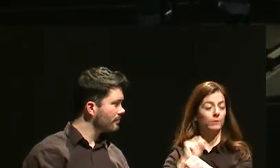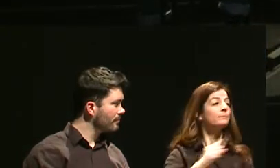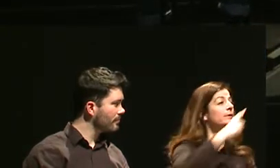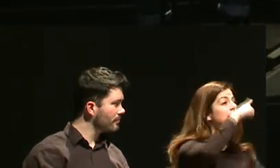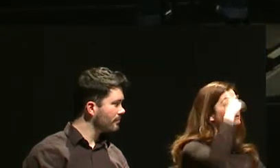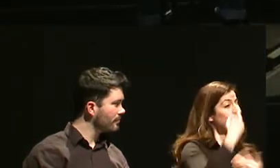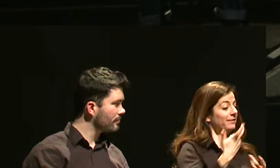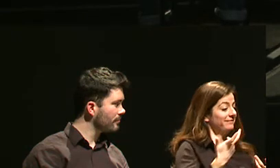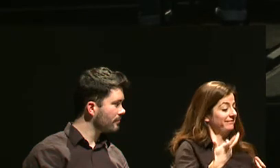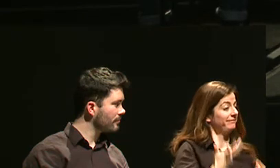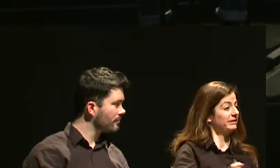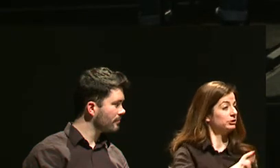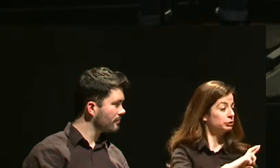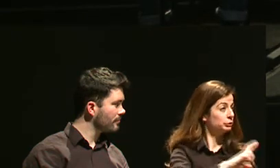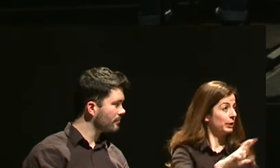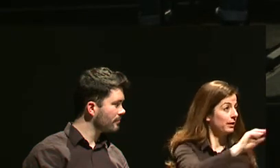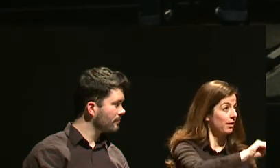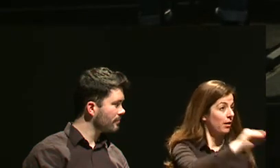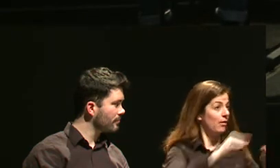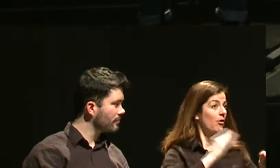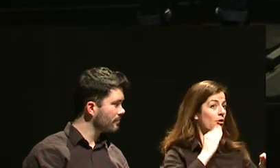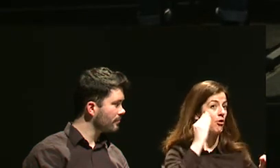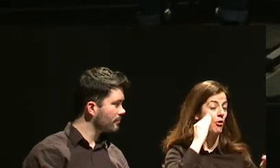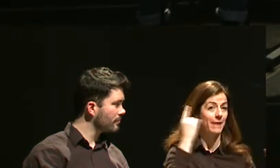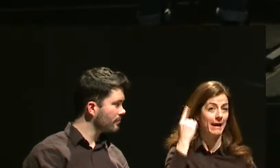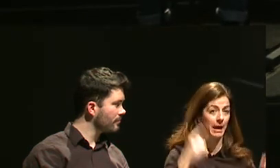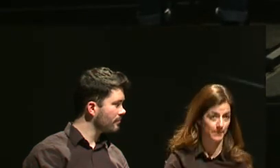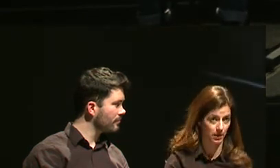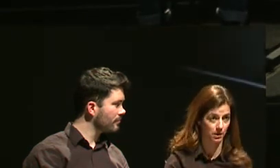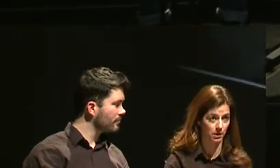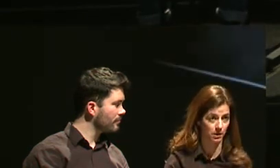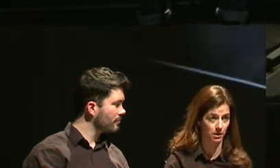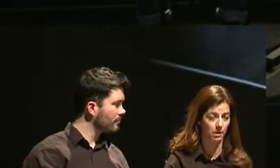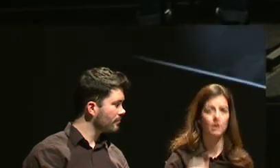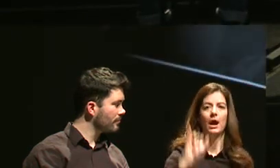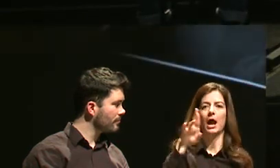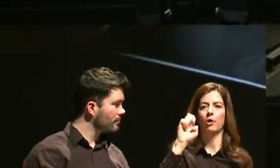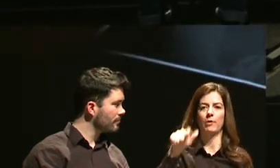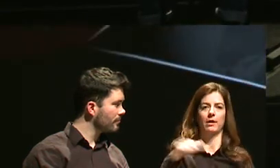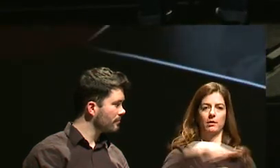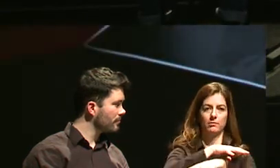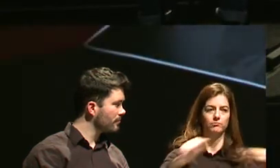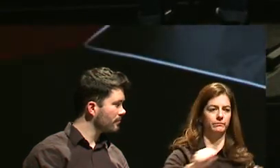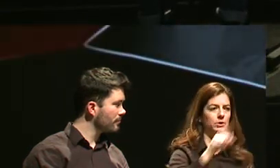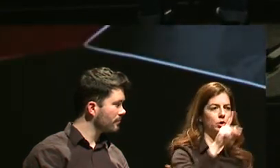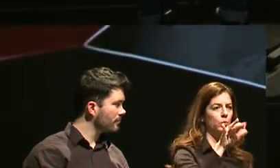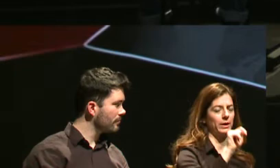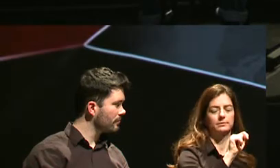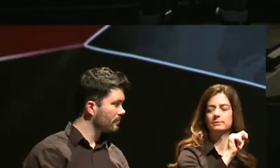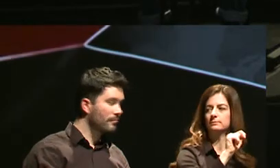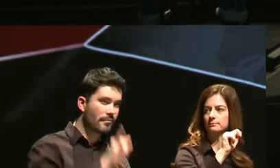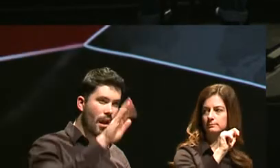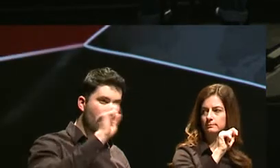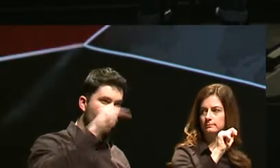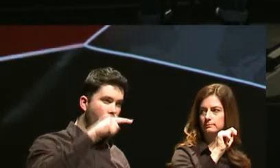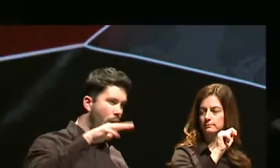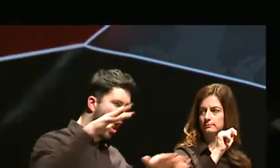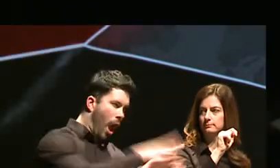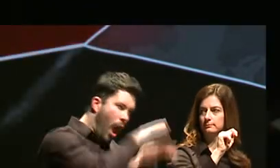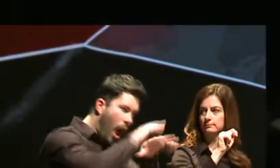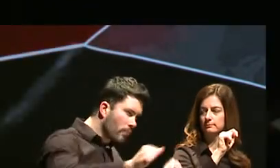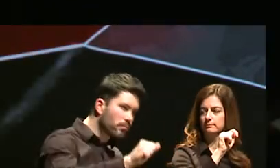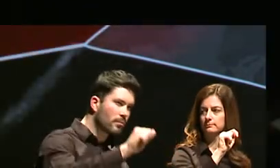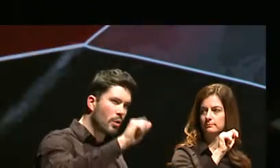ready to go home, and then suddenly... Iraq invades Kuwait. Iraq invades Kuwait. Iraq invades Kuwait.